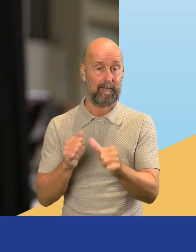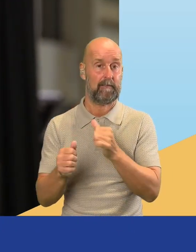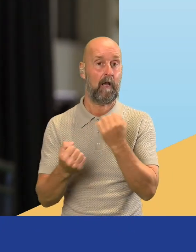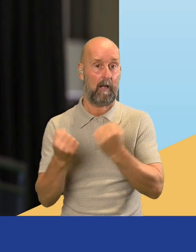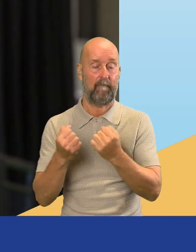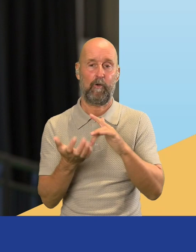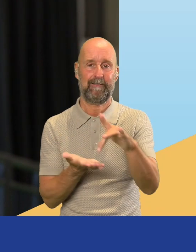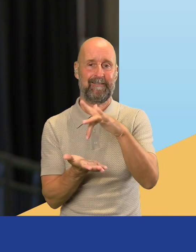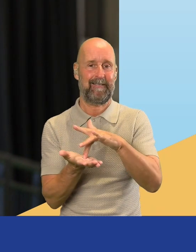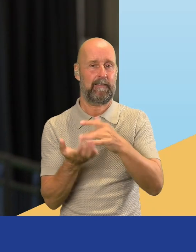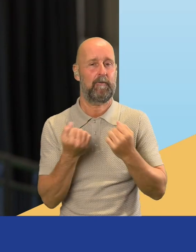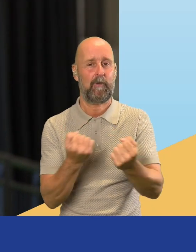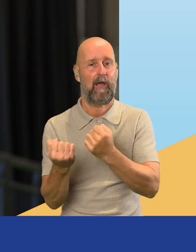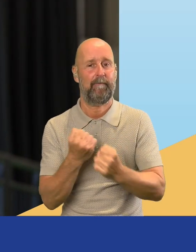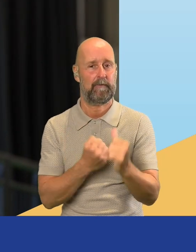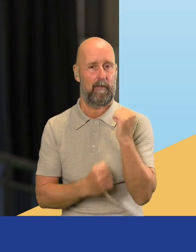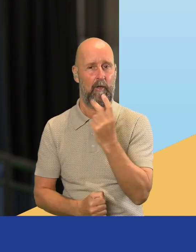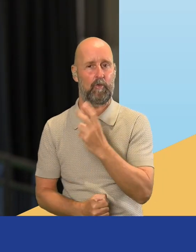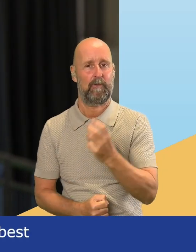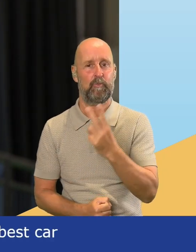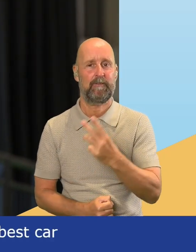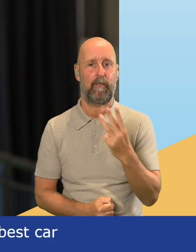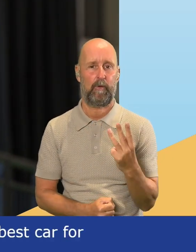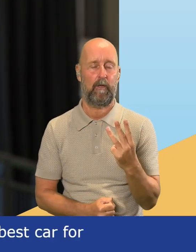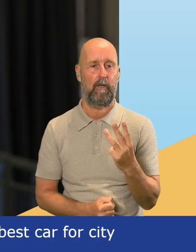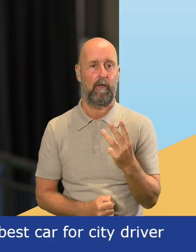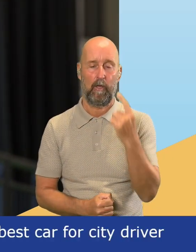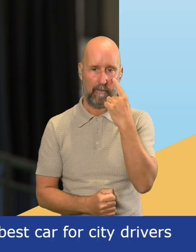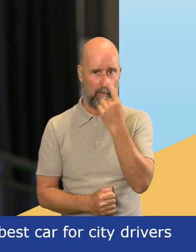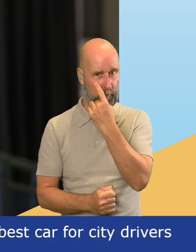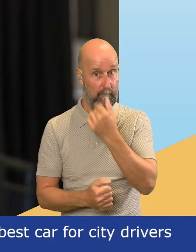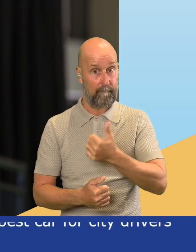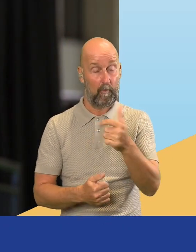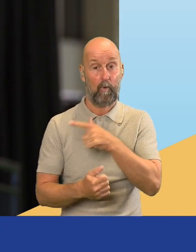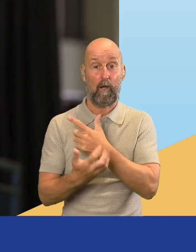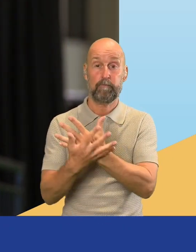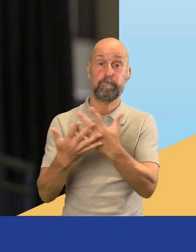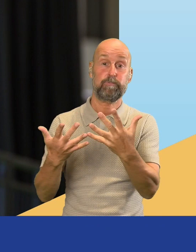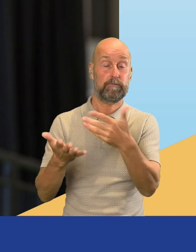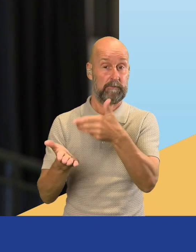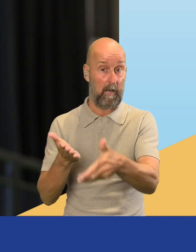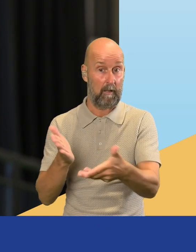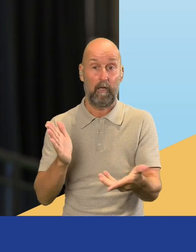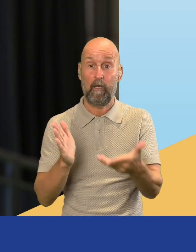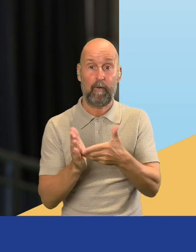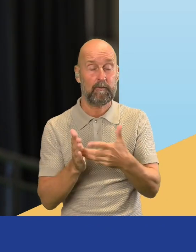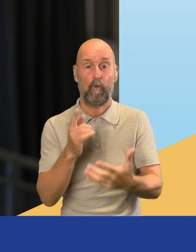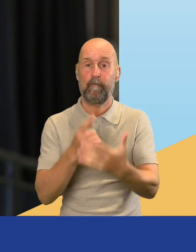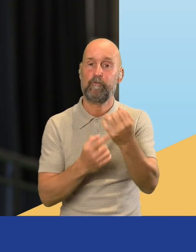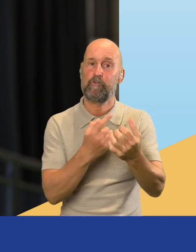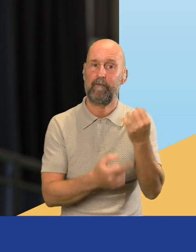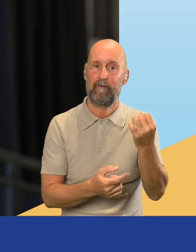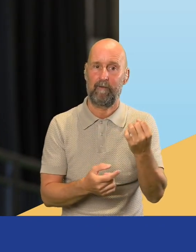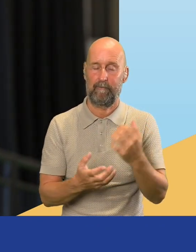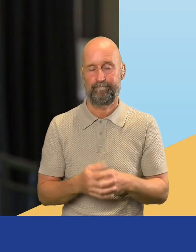city drivers in 2023 as well. So we have proven reliability both in our volume from Nissan, but also in what we achieve from